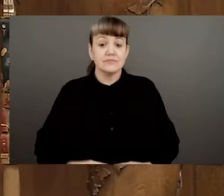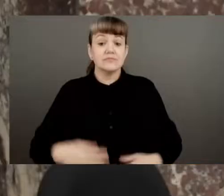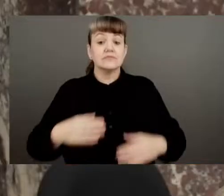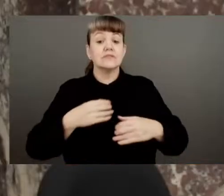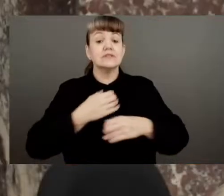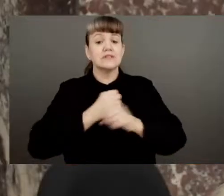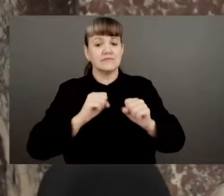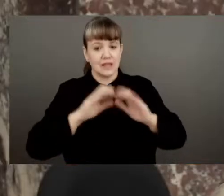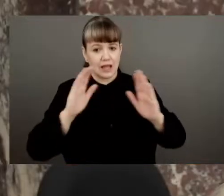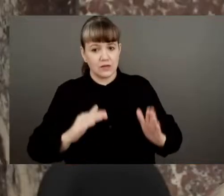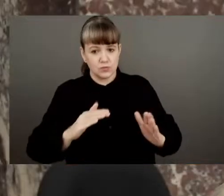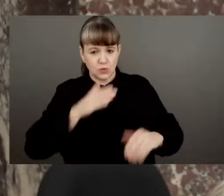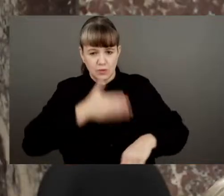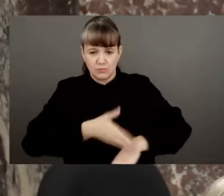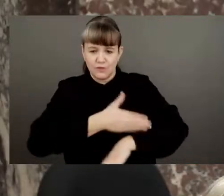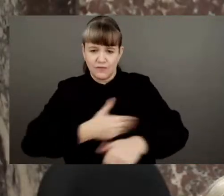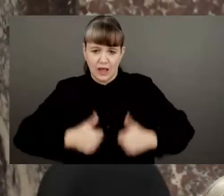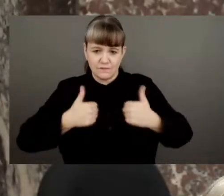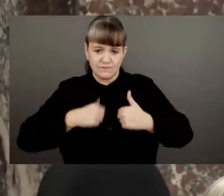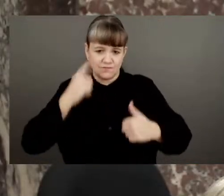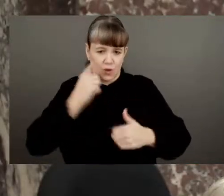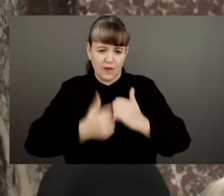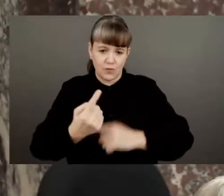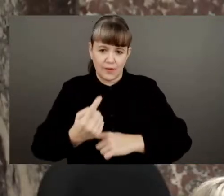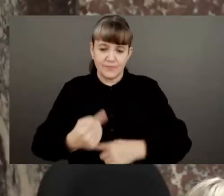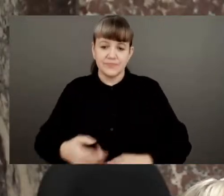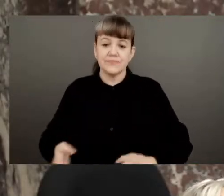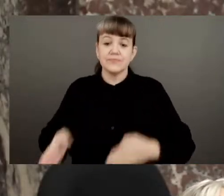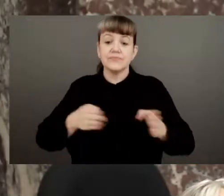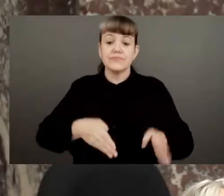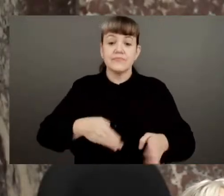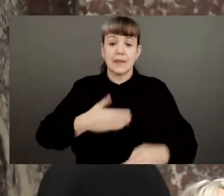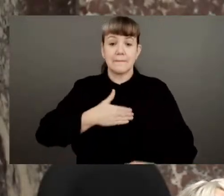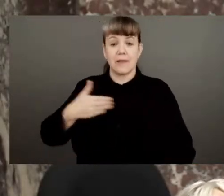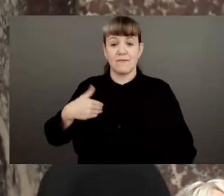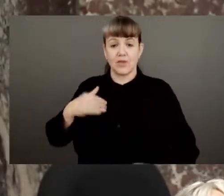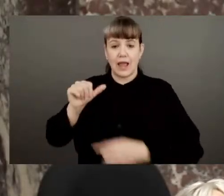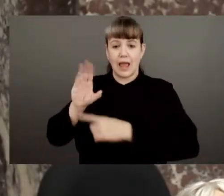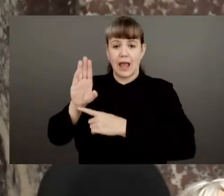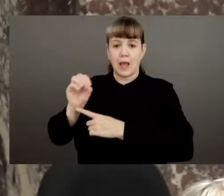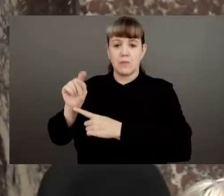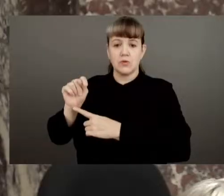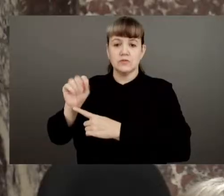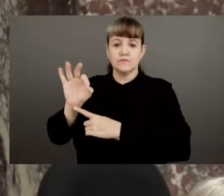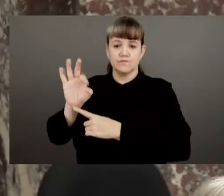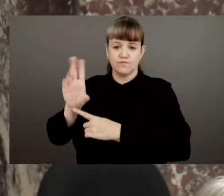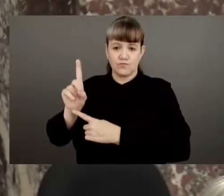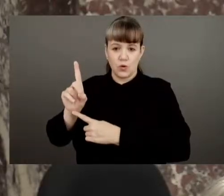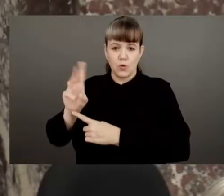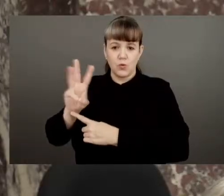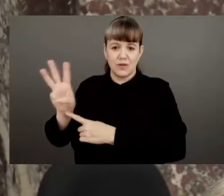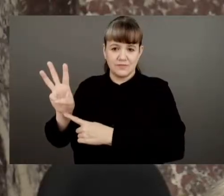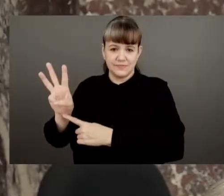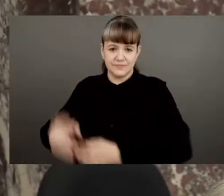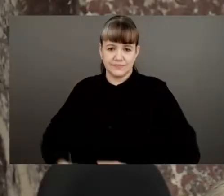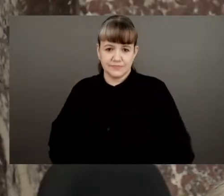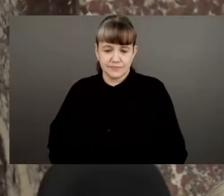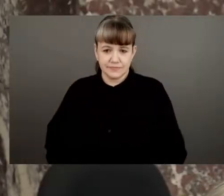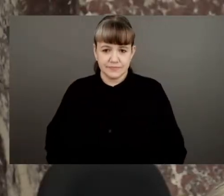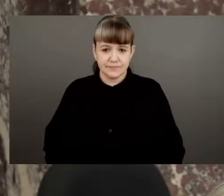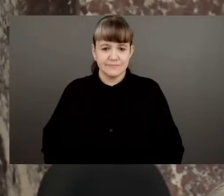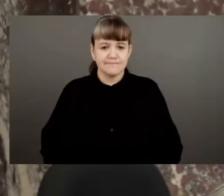Mr. Speaker. Yesterday, a 60-year-old Abbotsford husband,